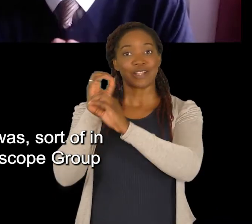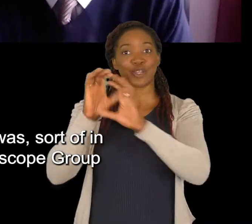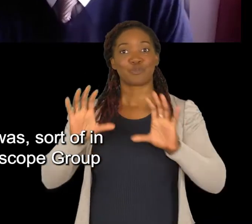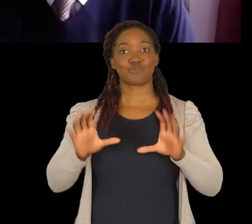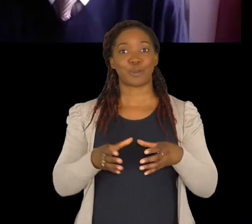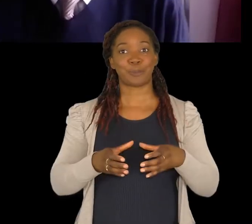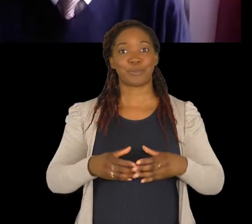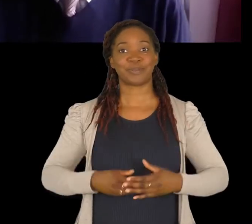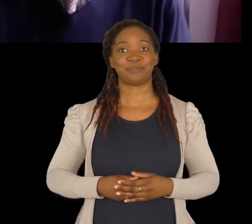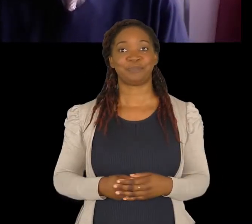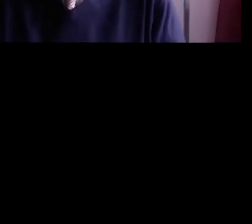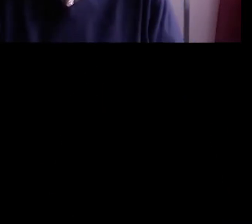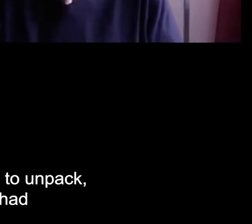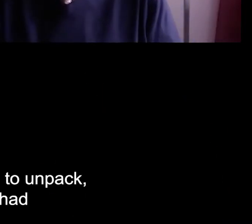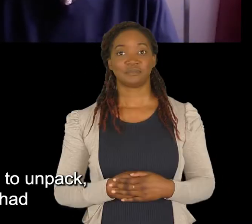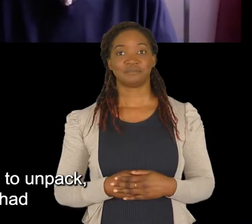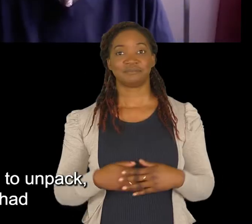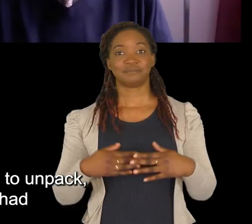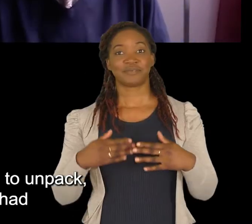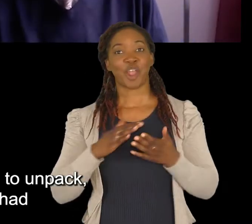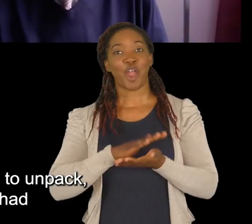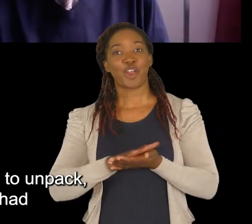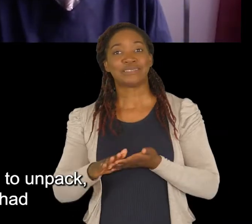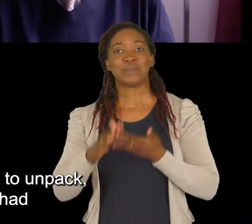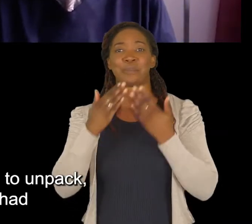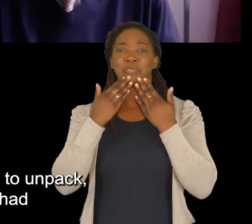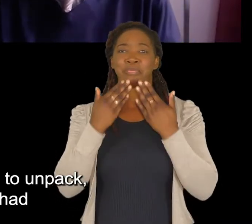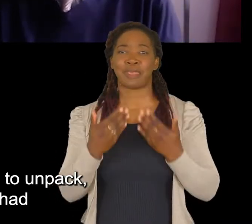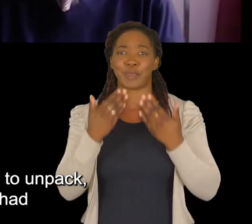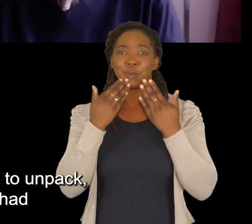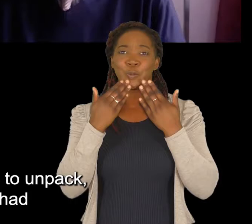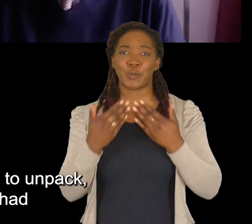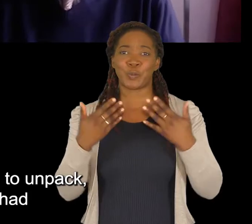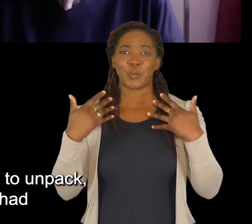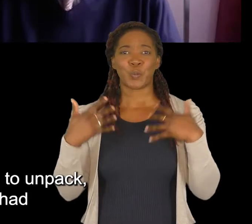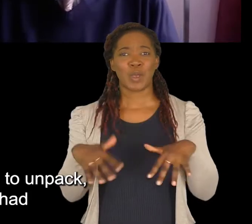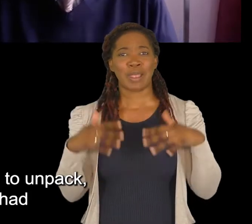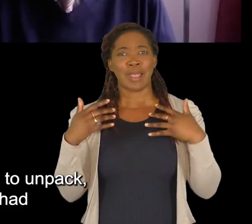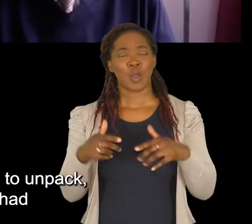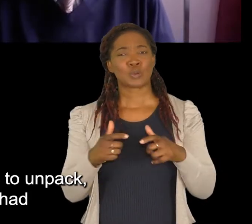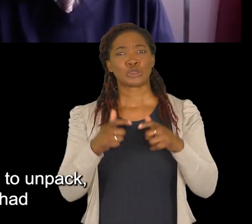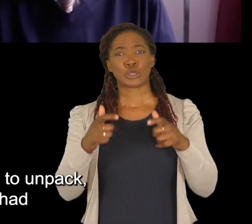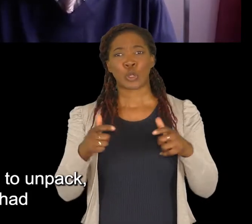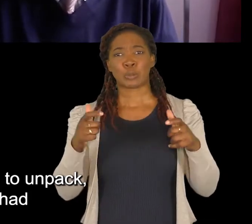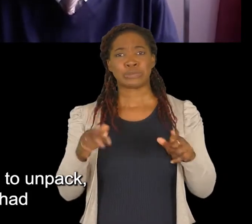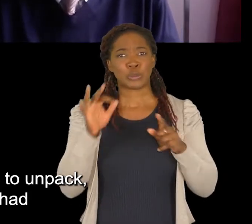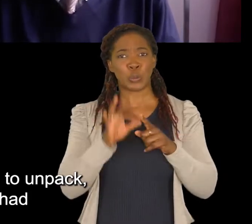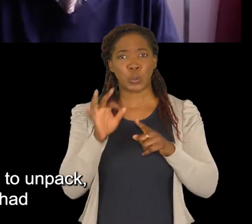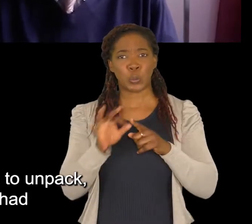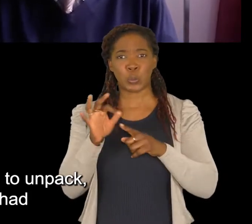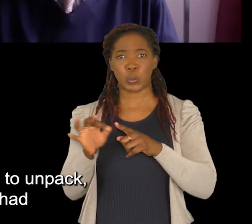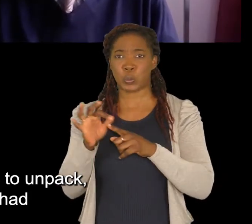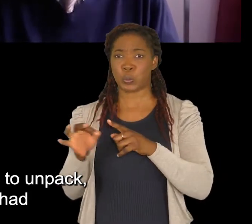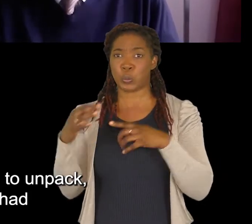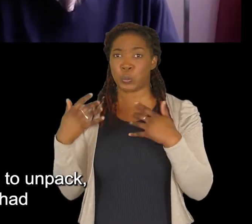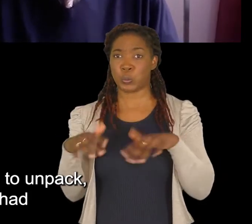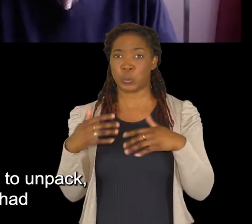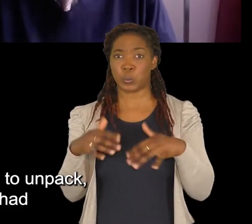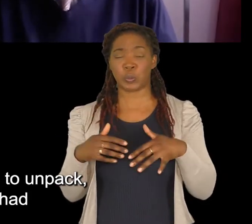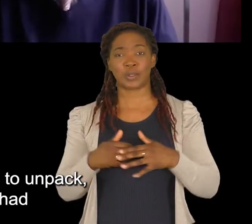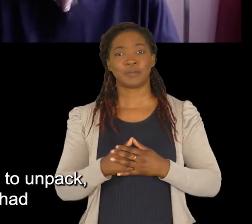Kaleidoscope Group today. Hardeep, thank you. Wow, there's so much in there to unpack, isn't